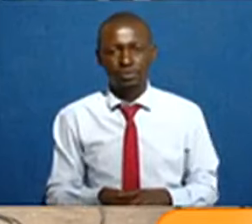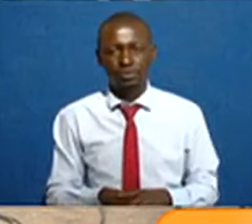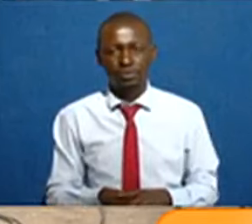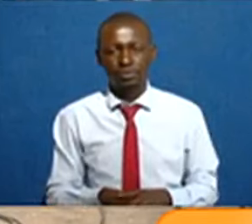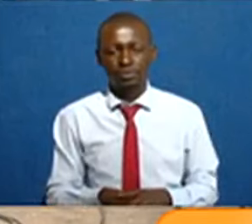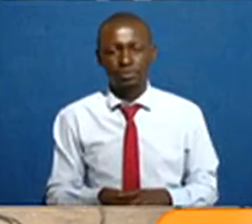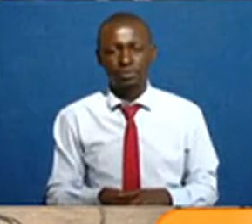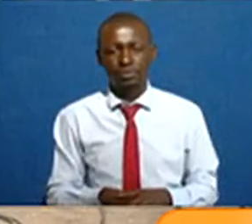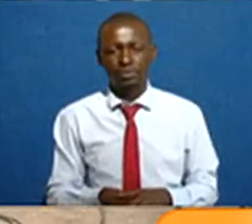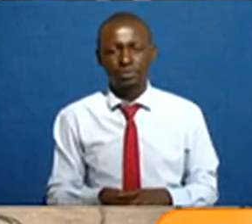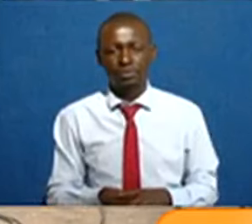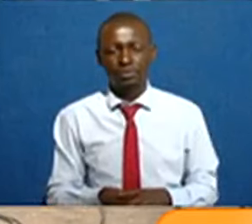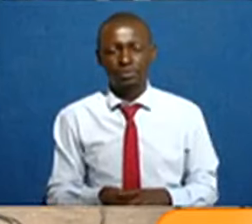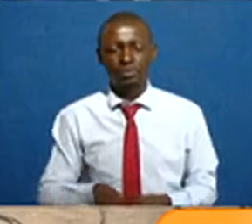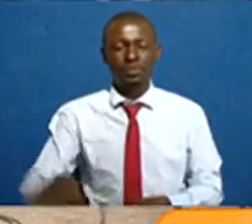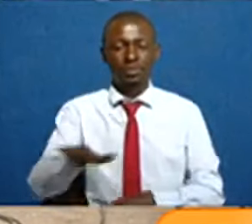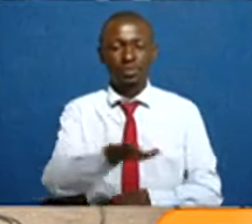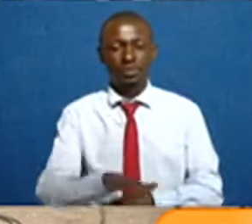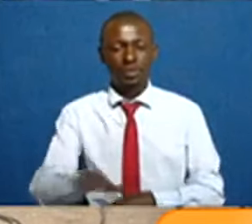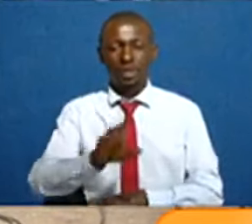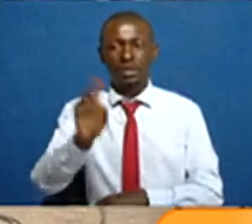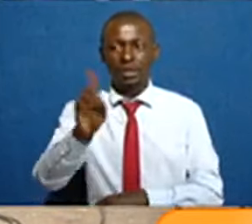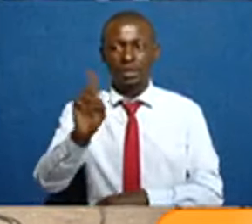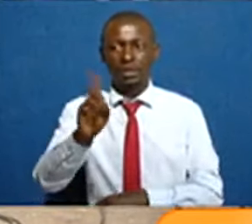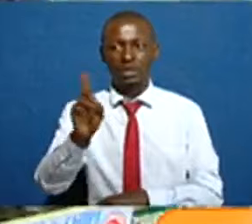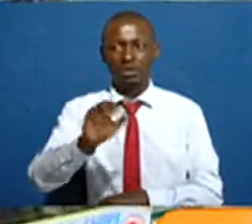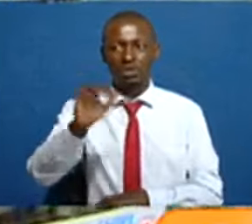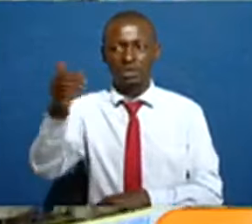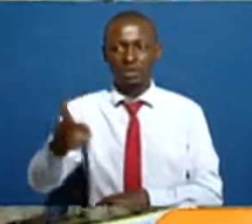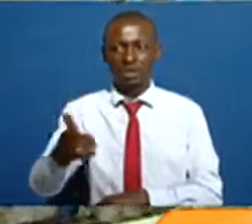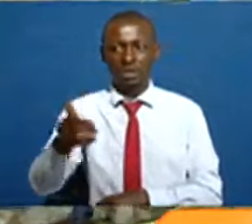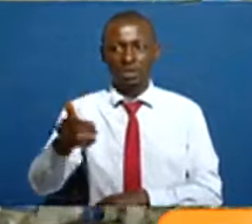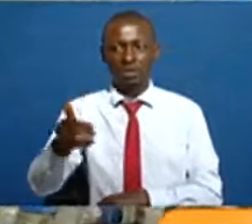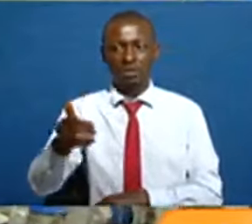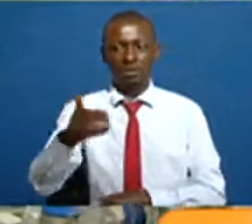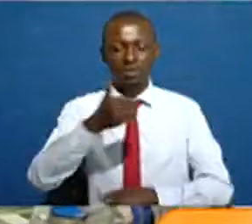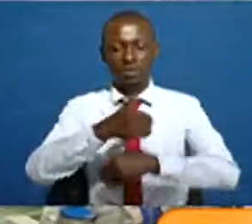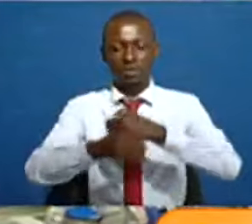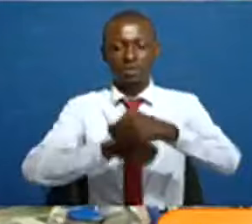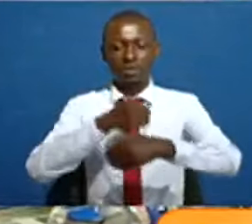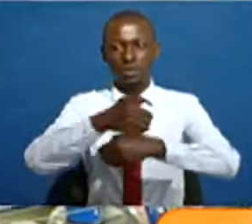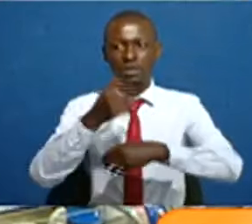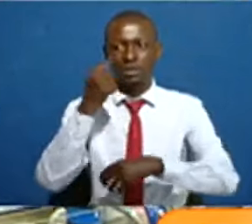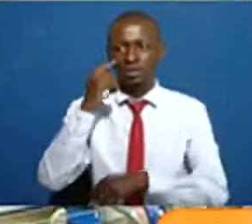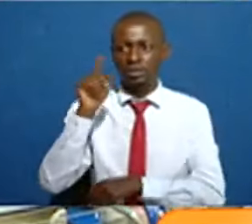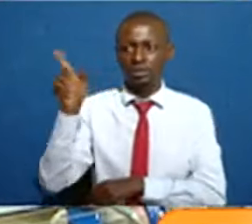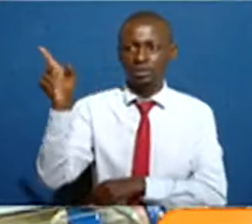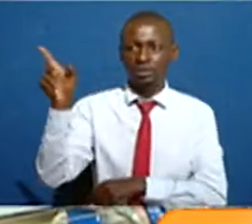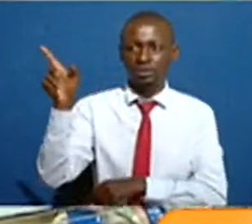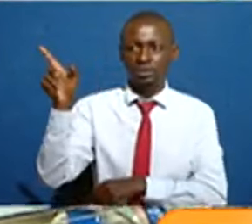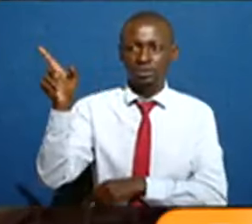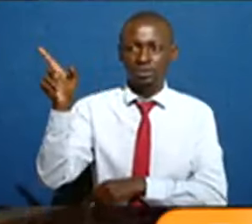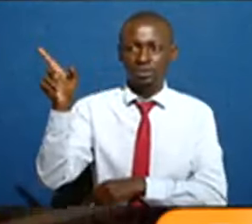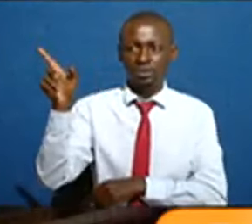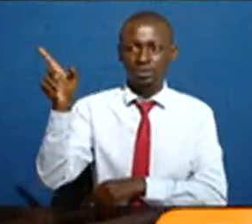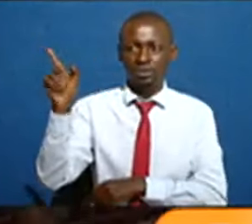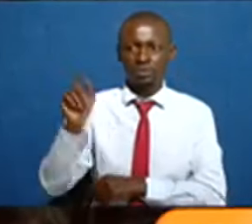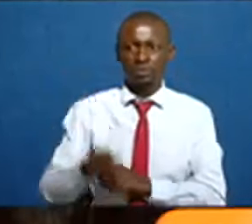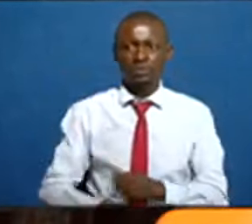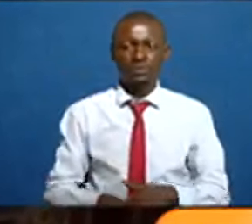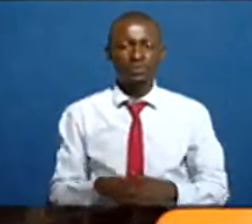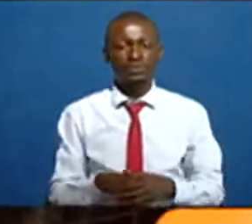Along Mfangano Street in Nairobi Central Business District, the remains of the once vibrant Sunbeam Business Mall stand